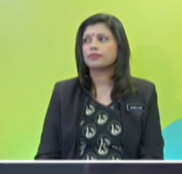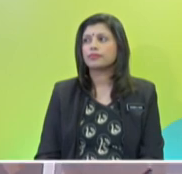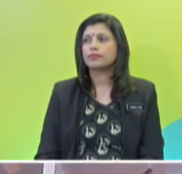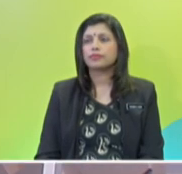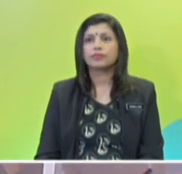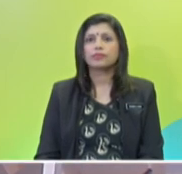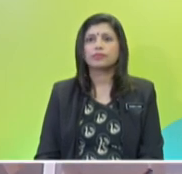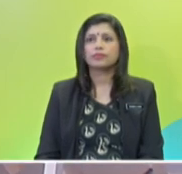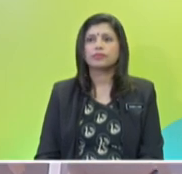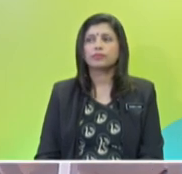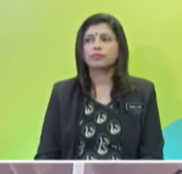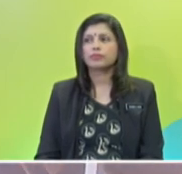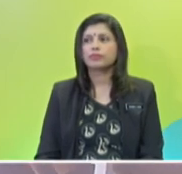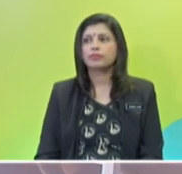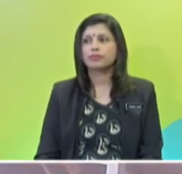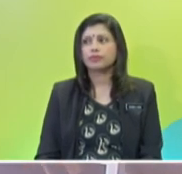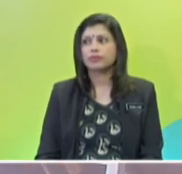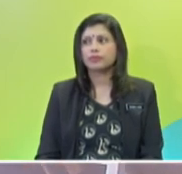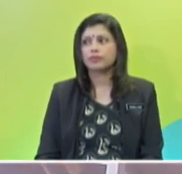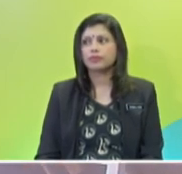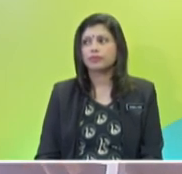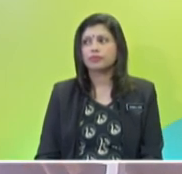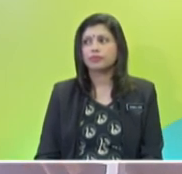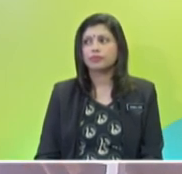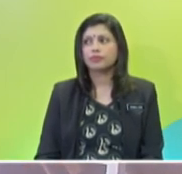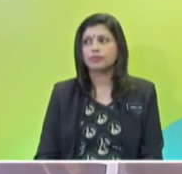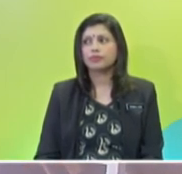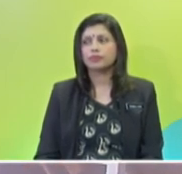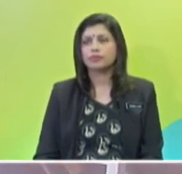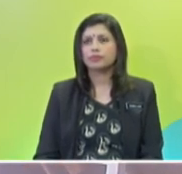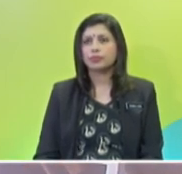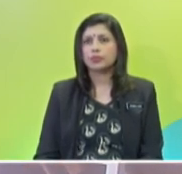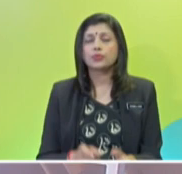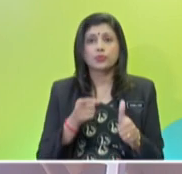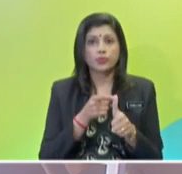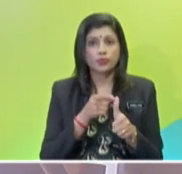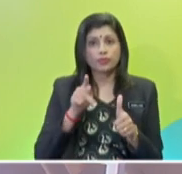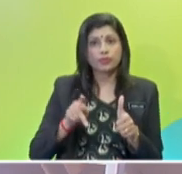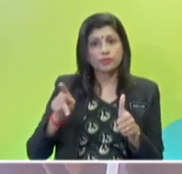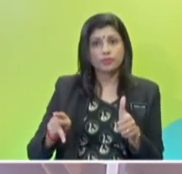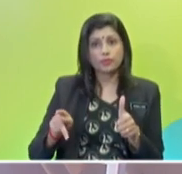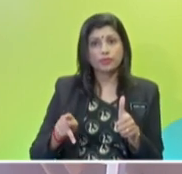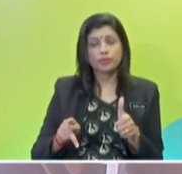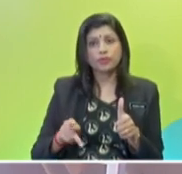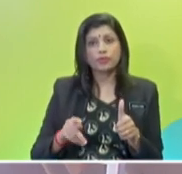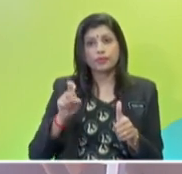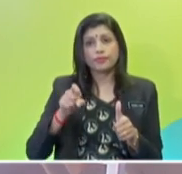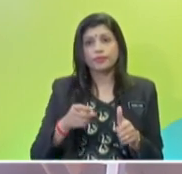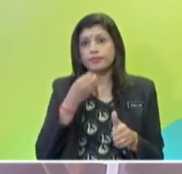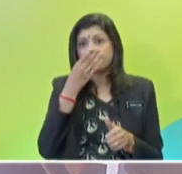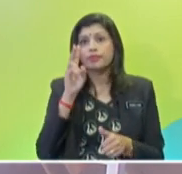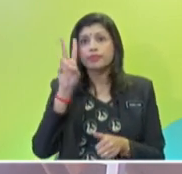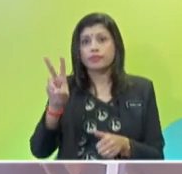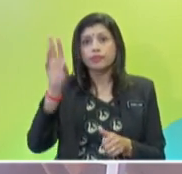So who would like to help teacher with the first two? Okay. I will need our first pupil to give the first 2 pictures.